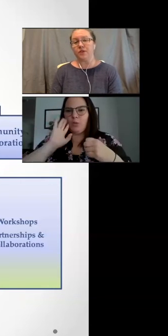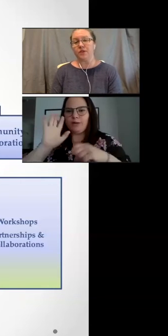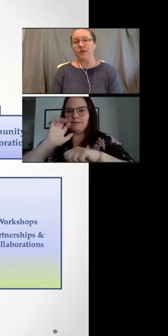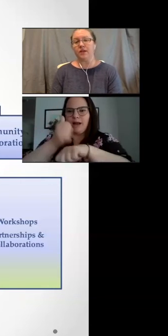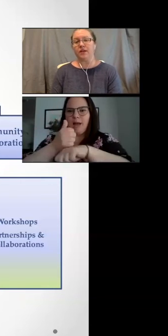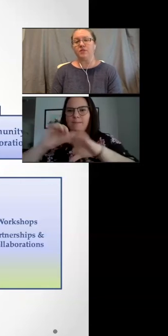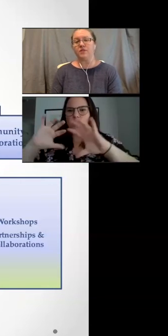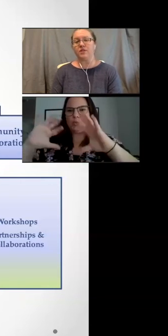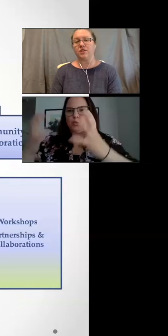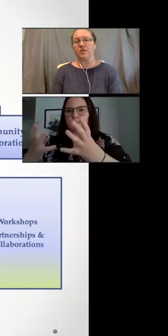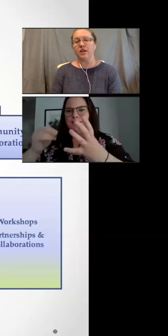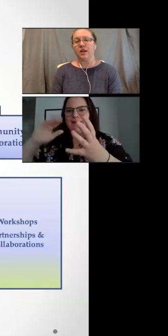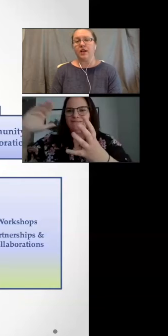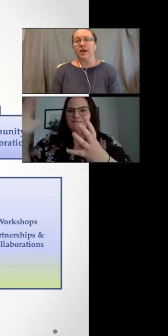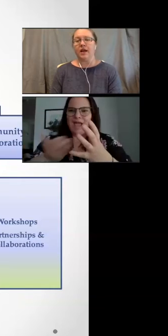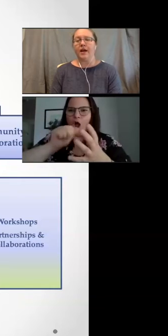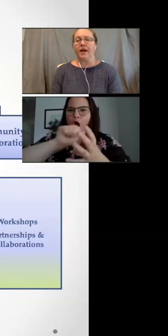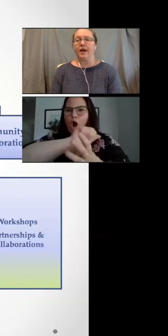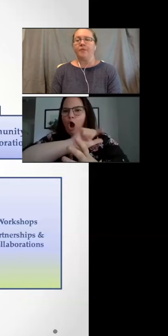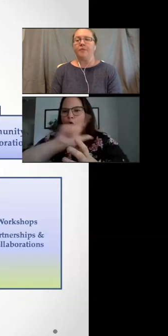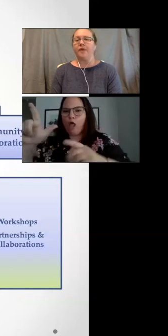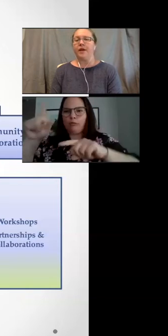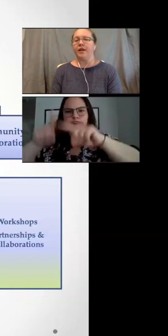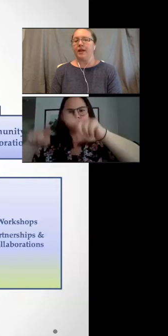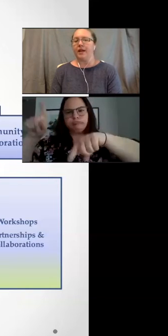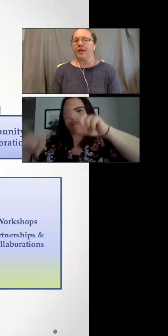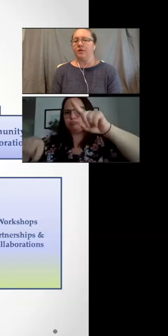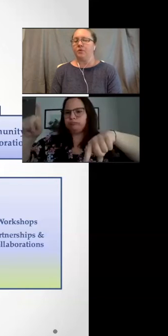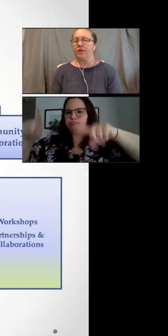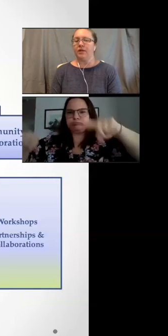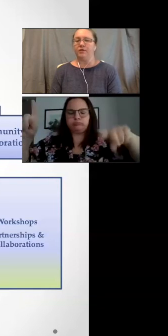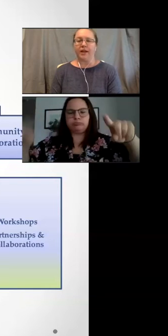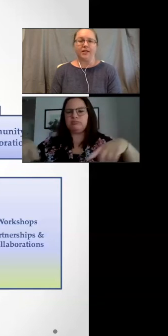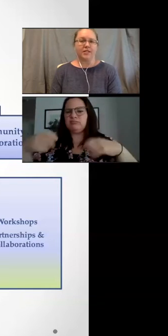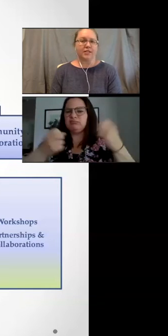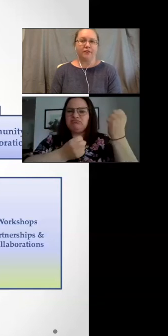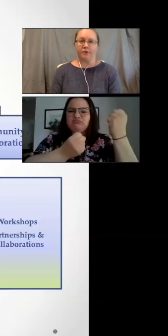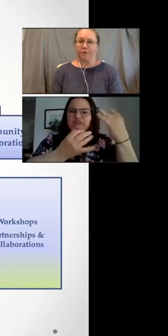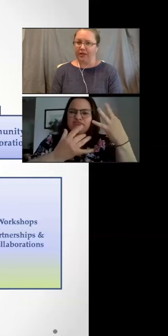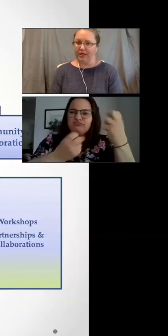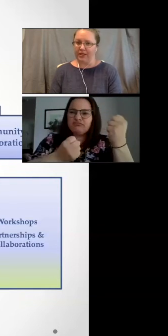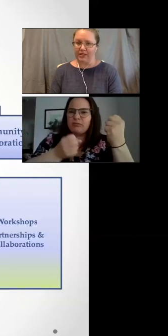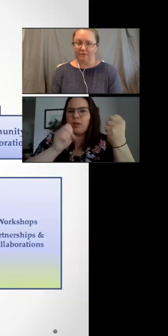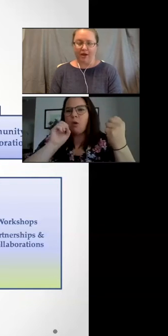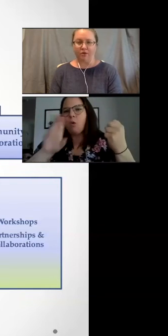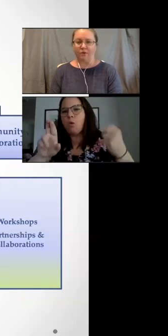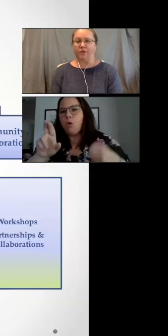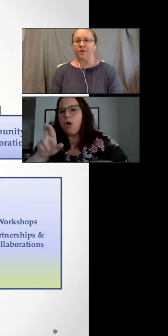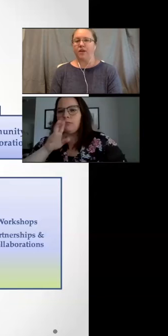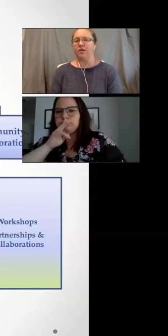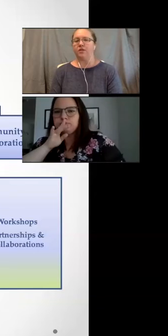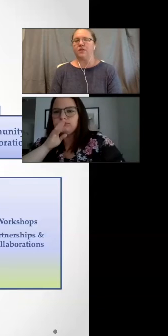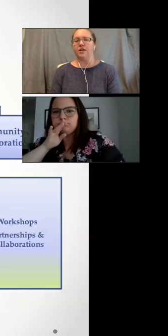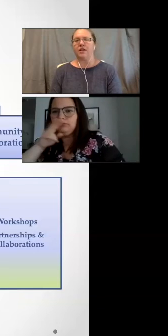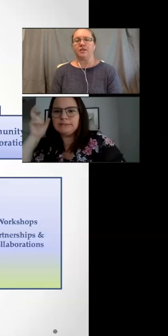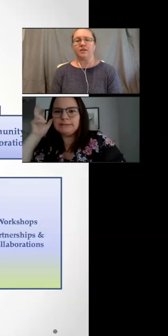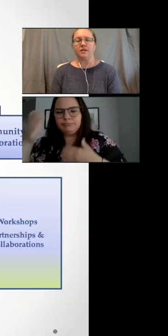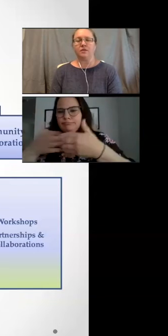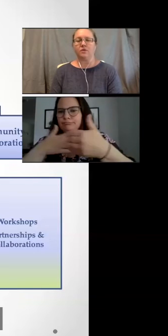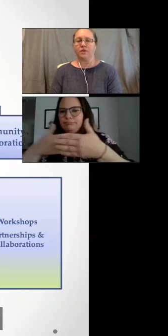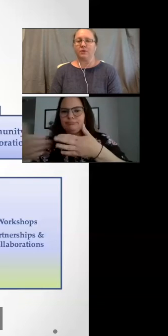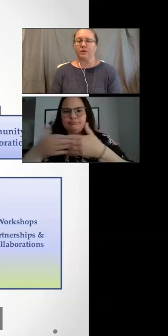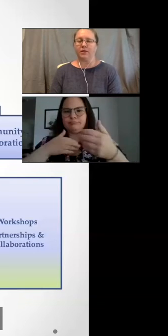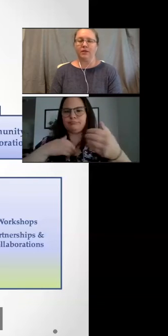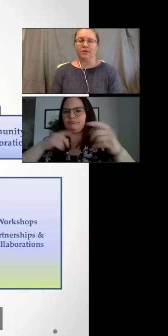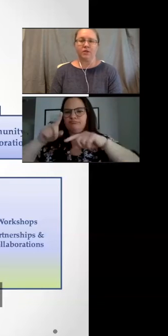youth in transition. And again, we invite everybody. It doesn't matter whether they are using ASL